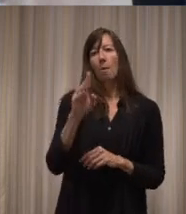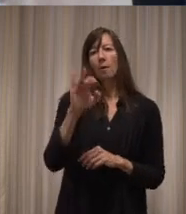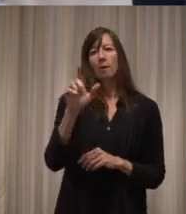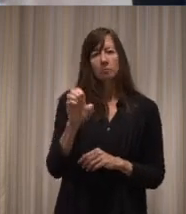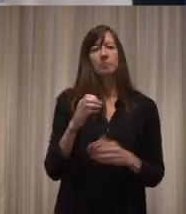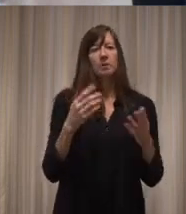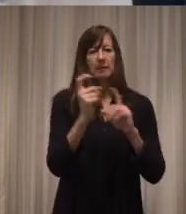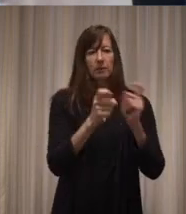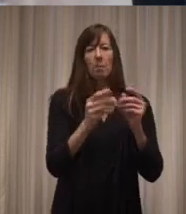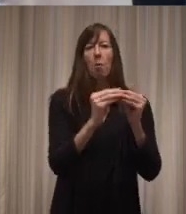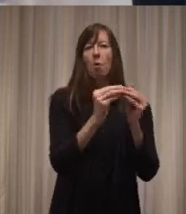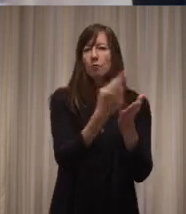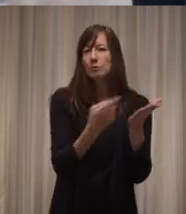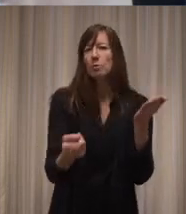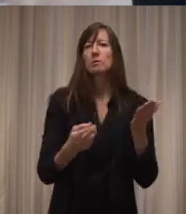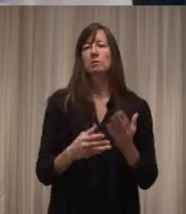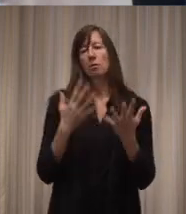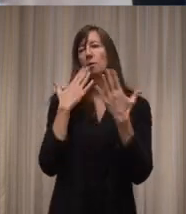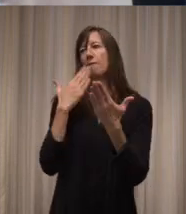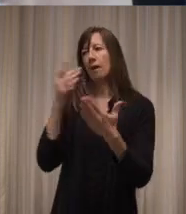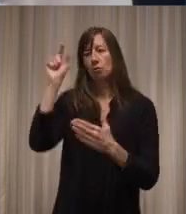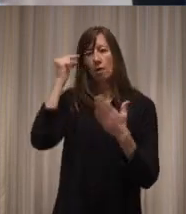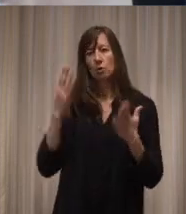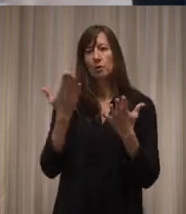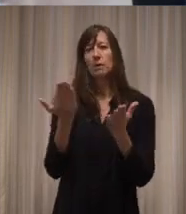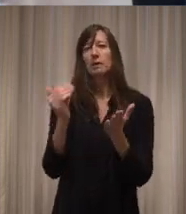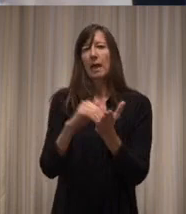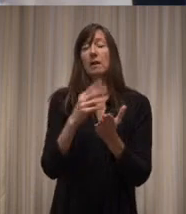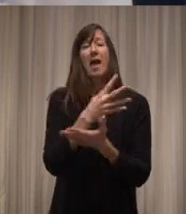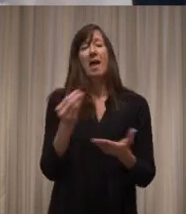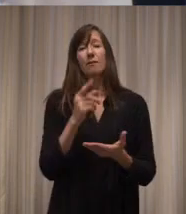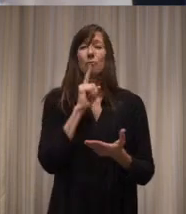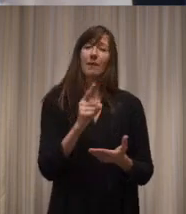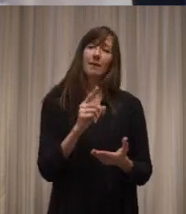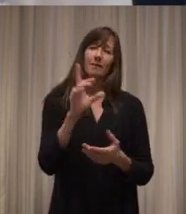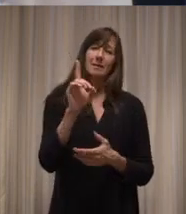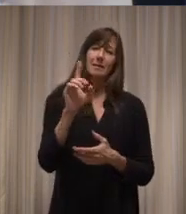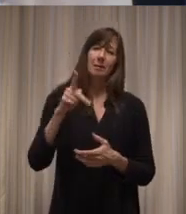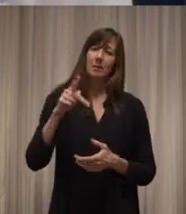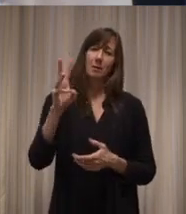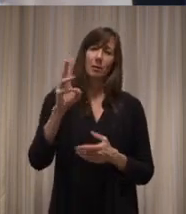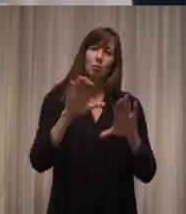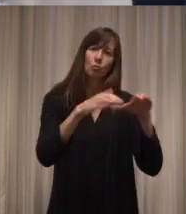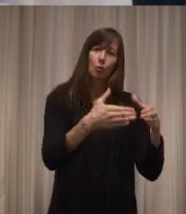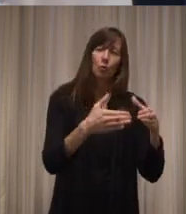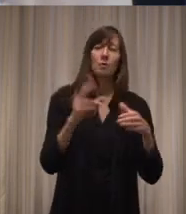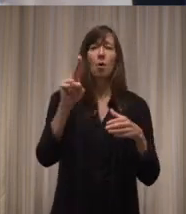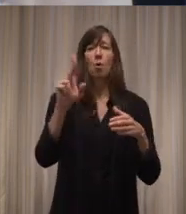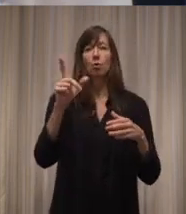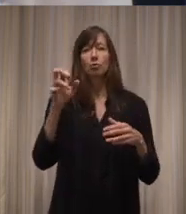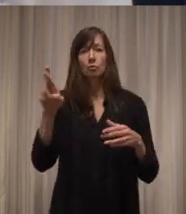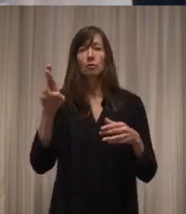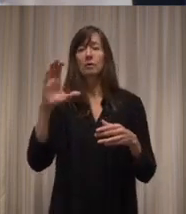I really want to thank our incredible DPW crew here, our Ulster County team. We were over there yesterday